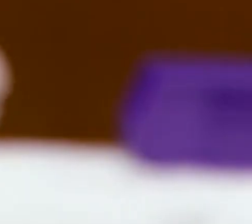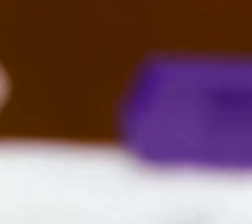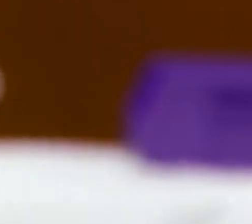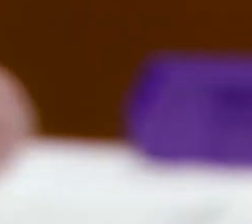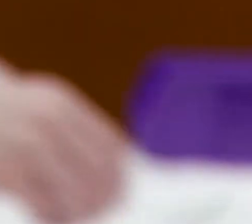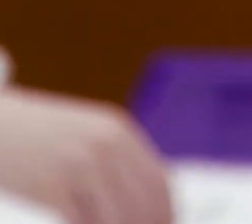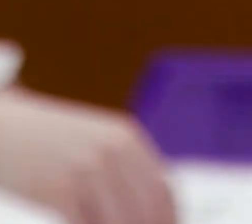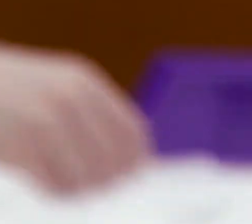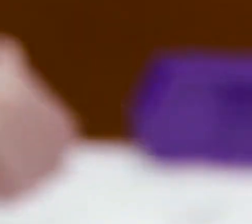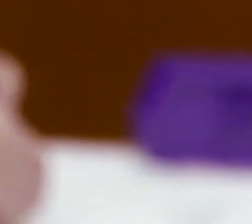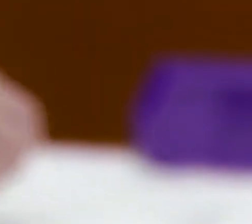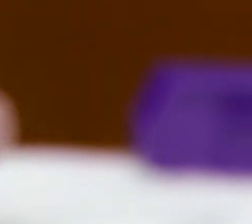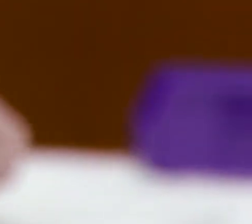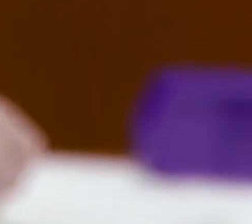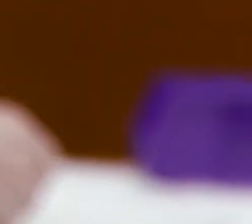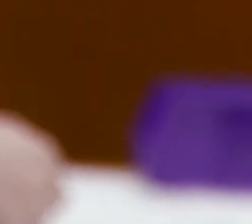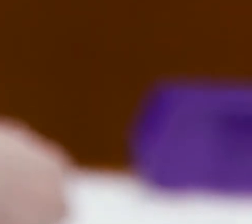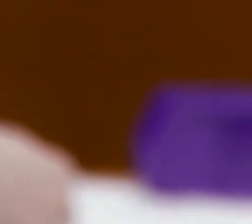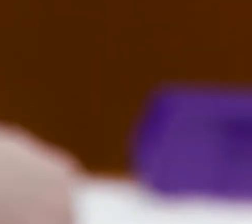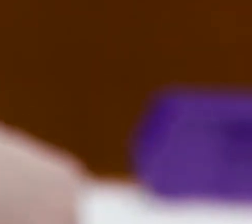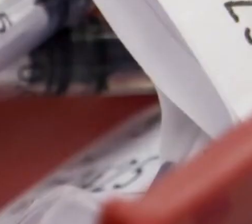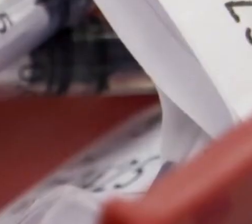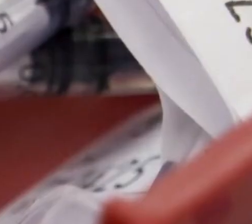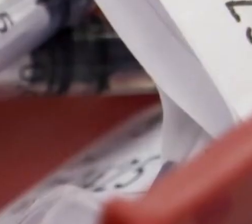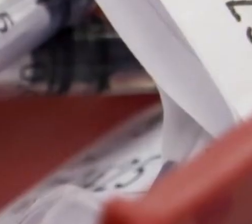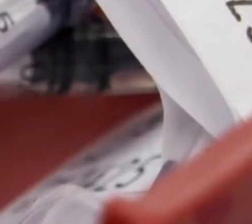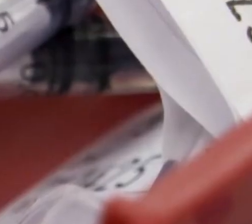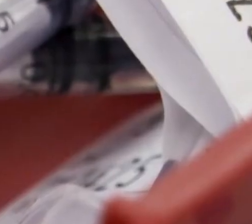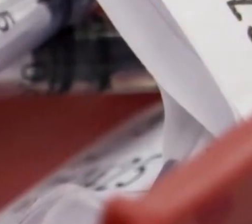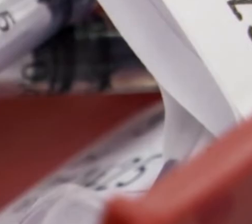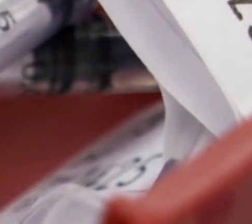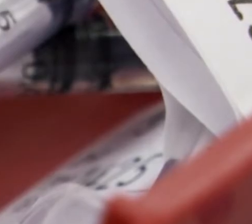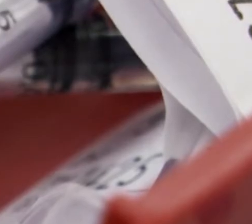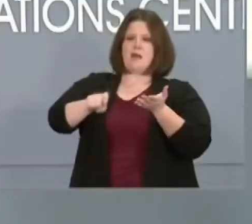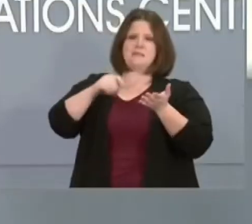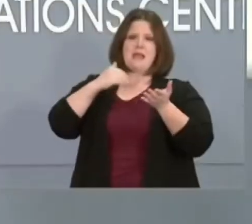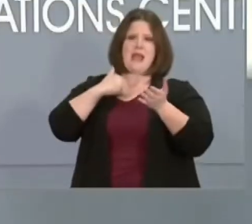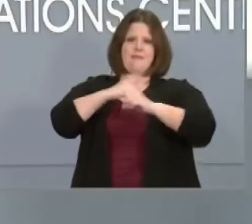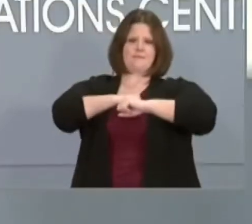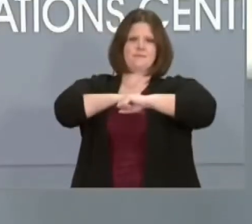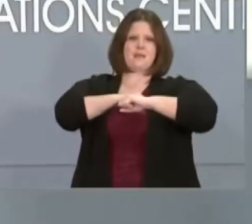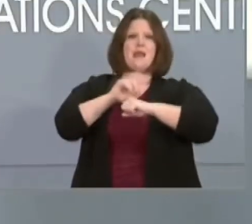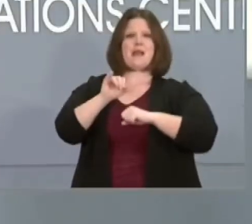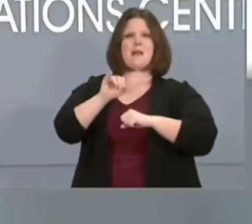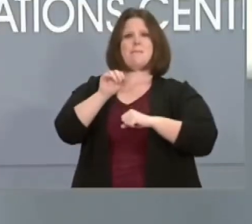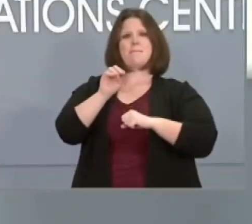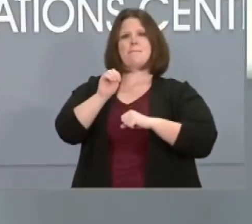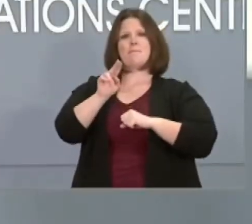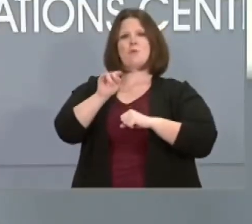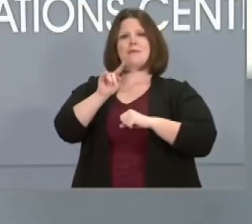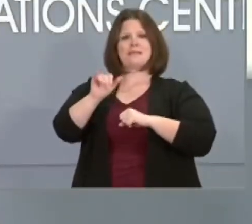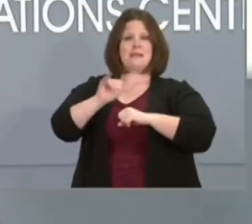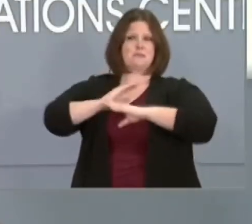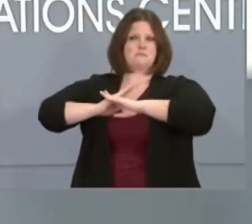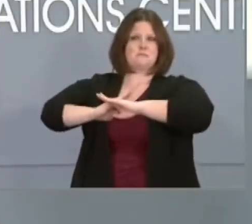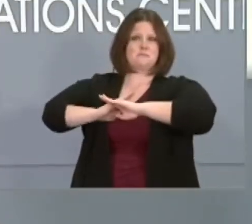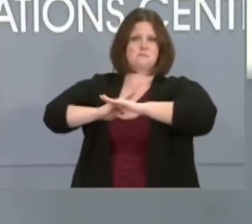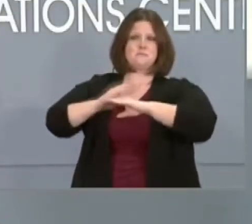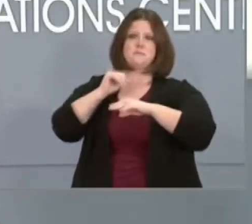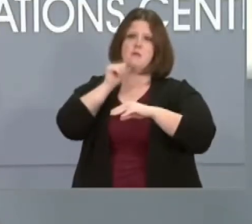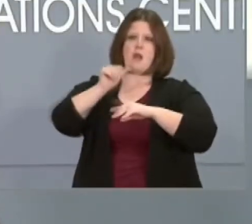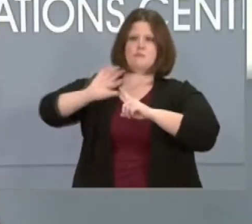the start of the year. We see we need to have a very high level of immunity amongst everyone in order to really see